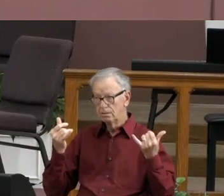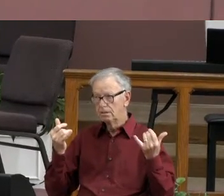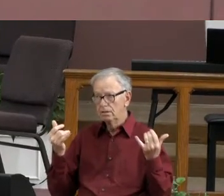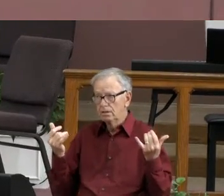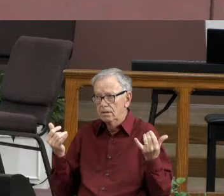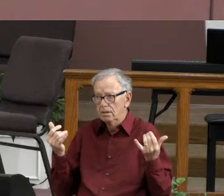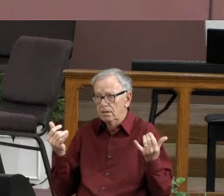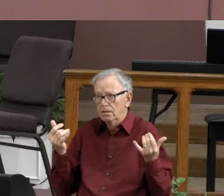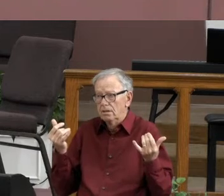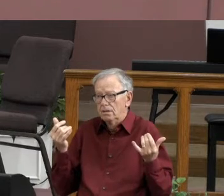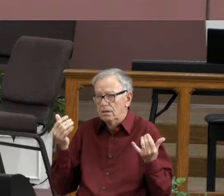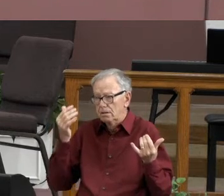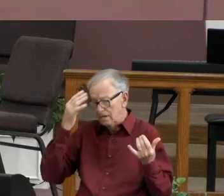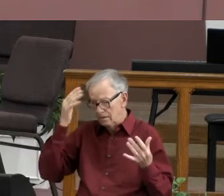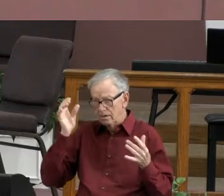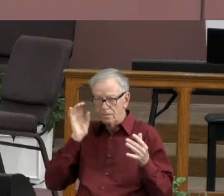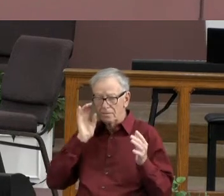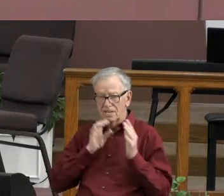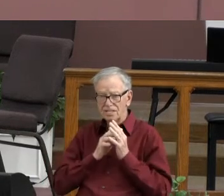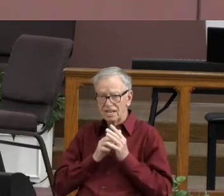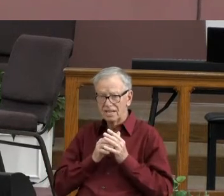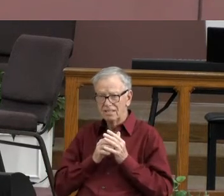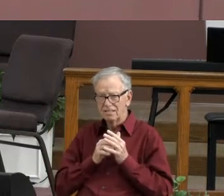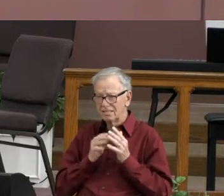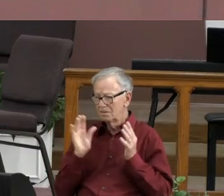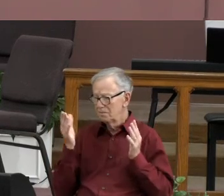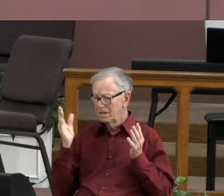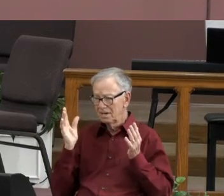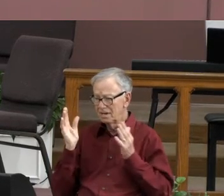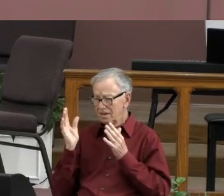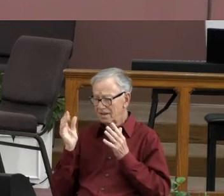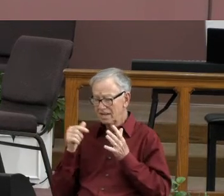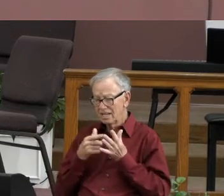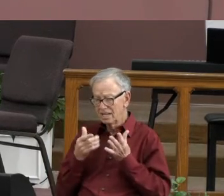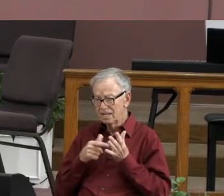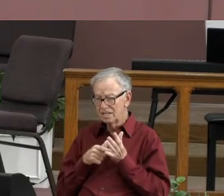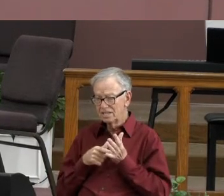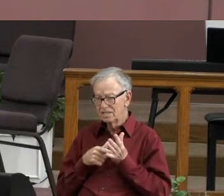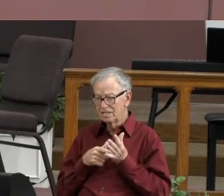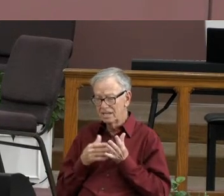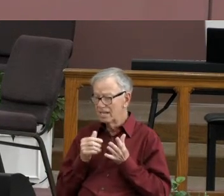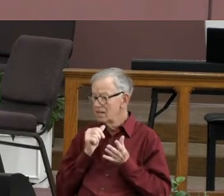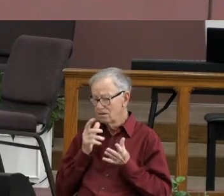I don't have a picture of how to relate this. I really don't.